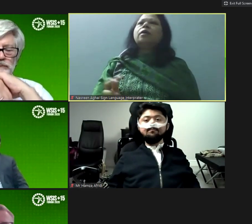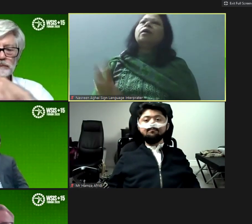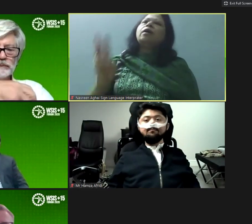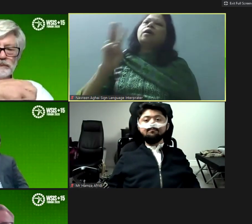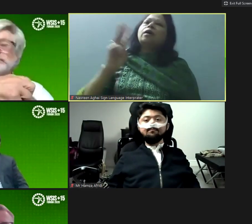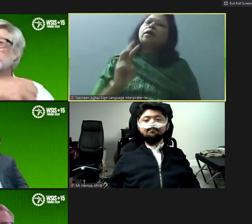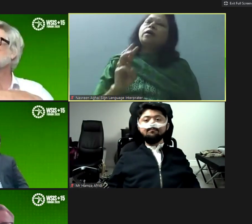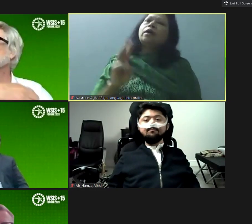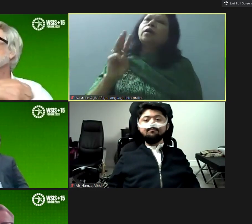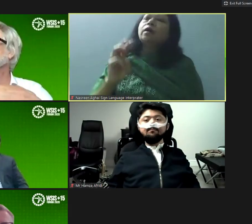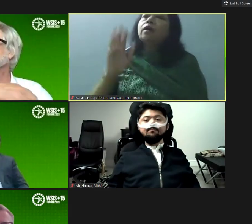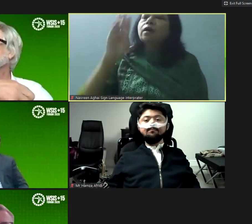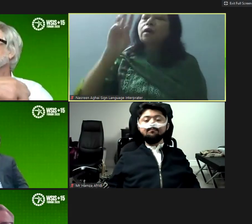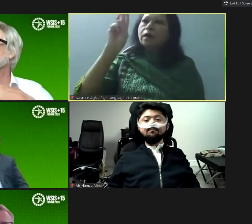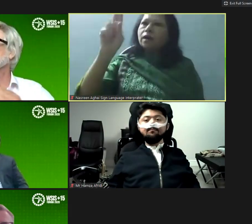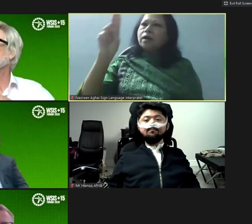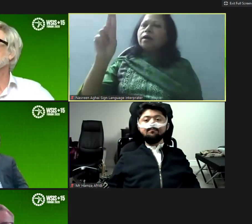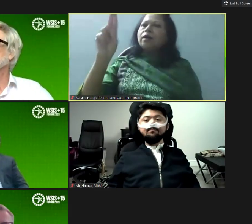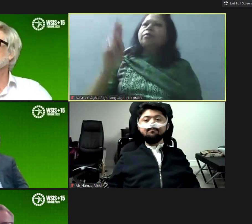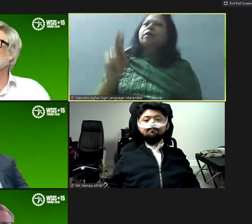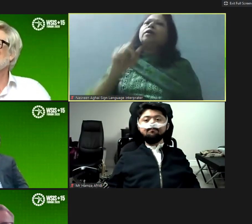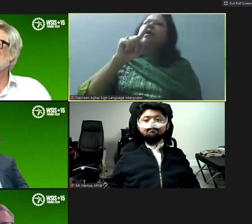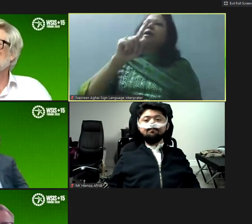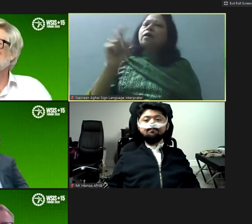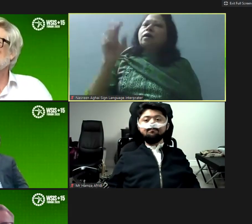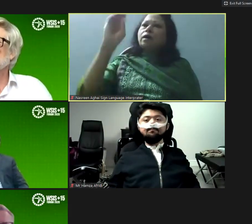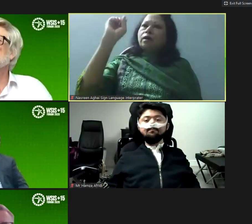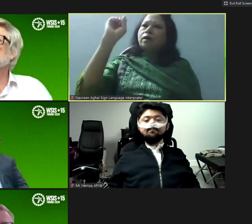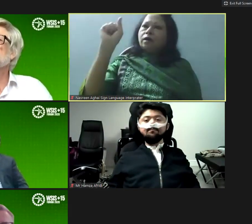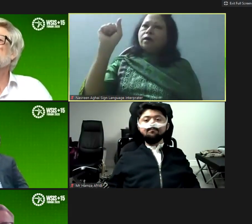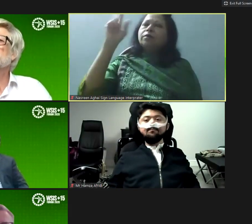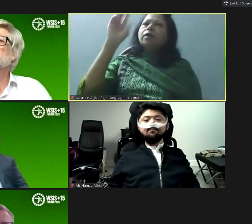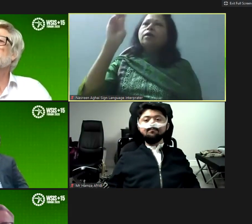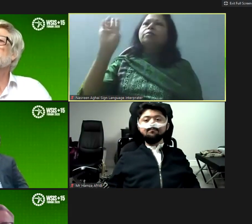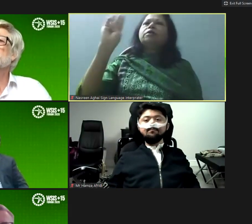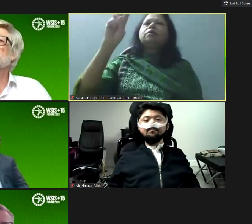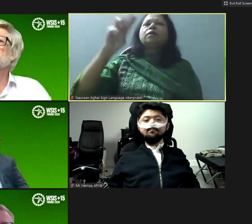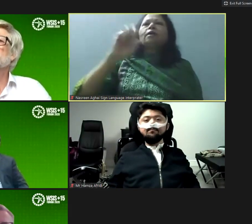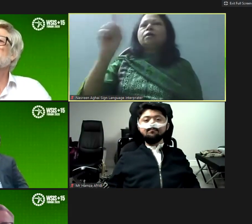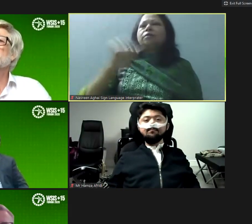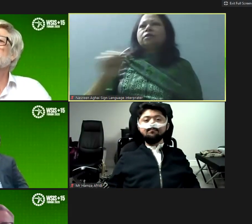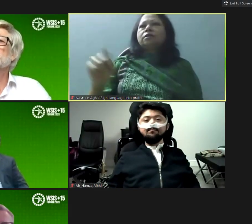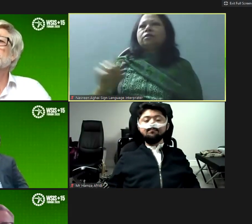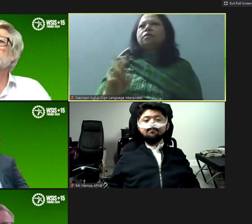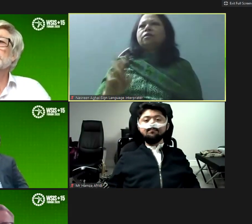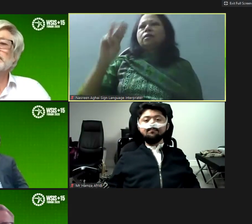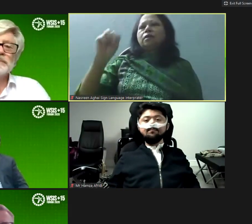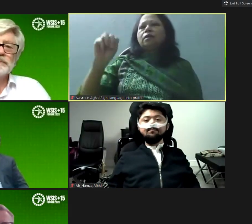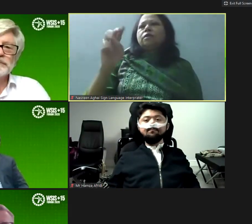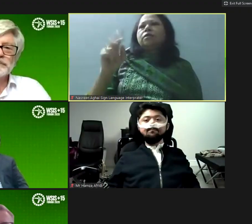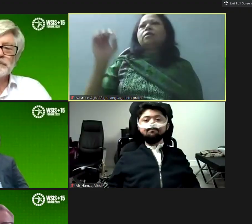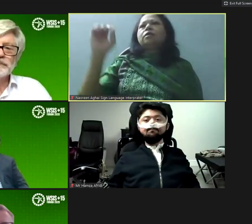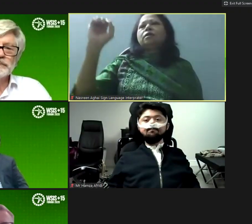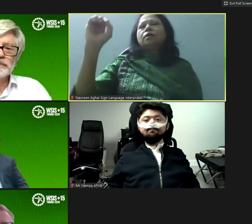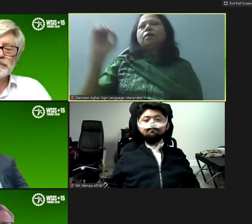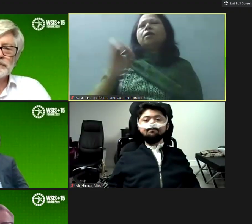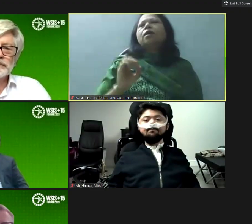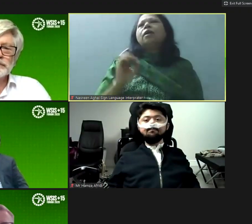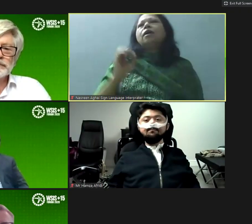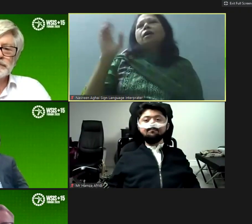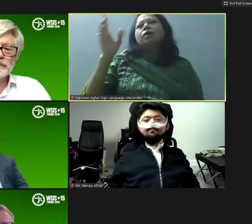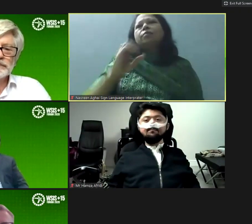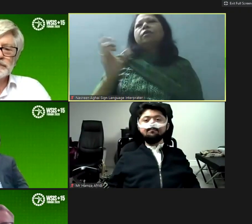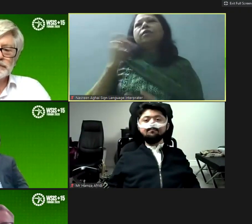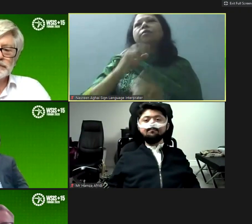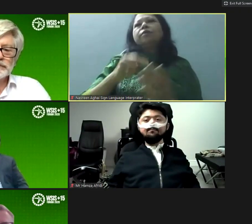joining us from Birmingham. So he is a user of assistive tech, and he is going to give us an overview of